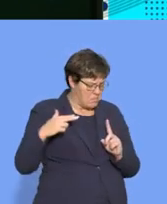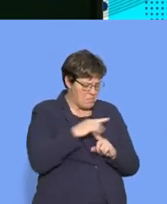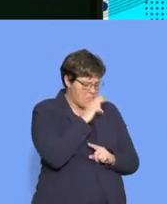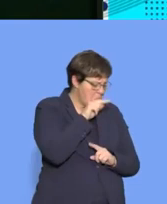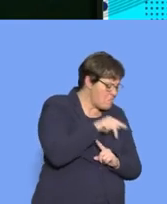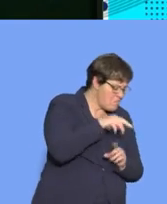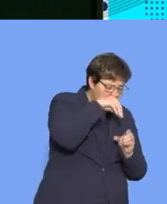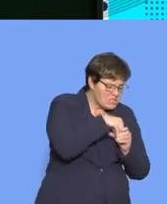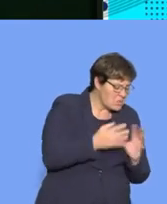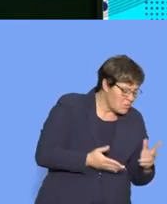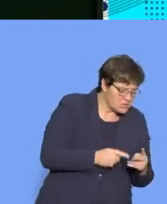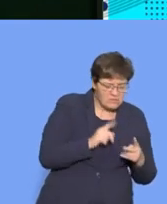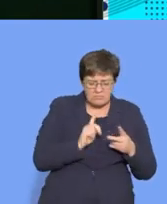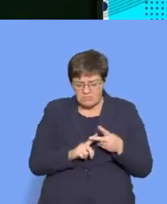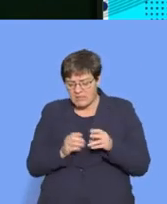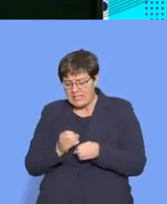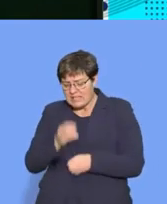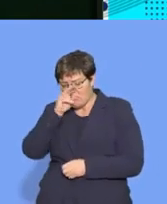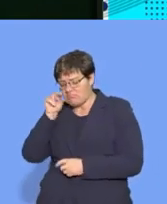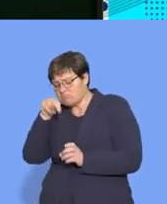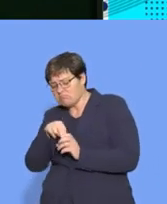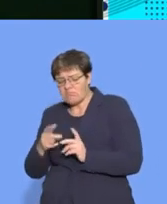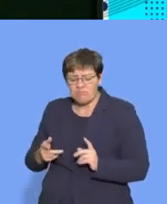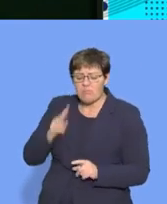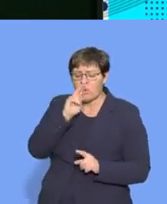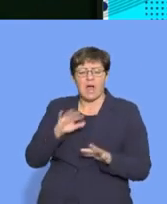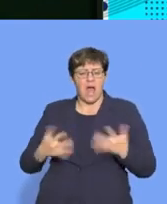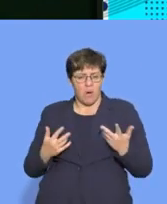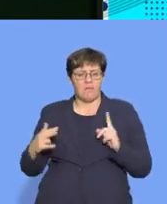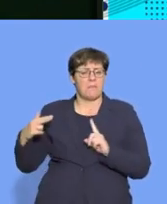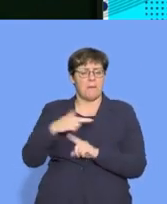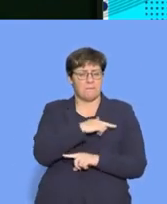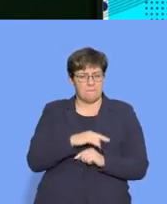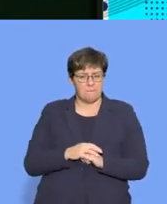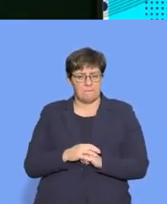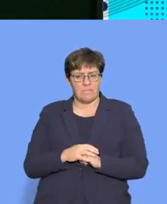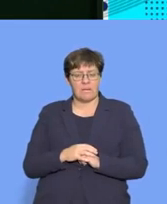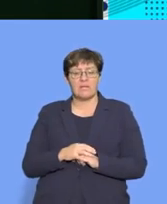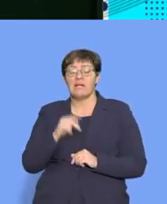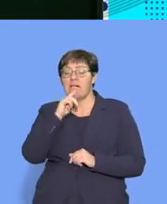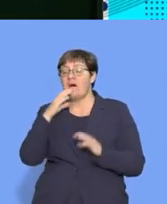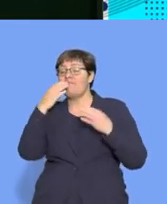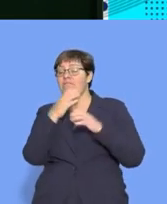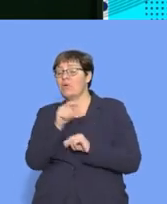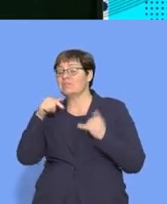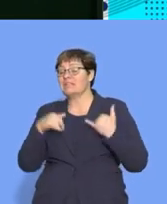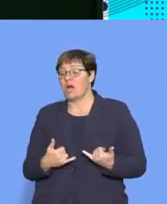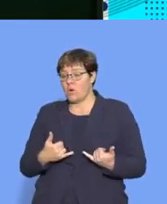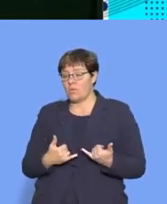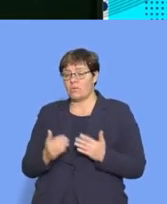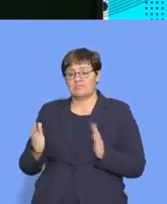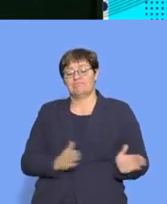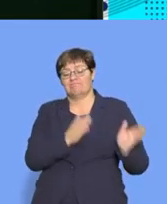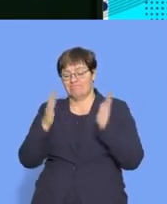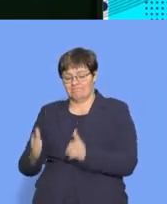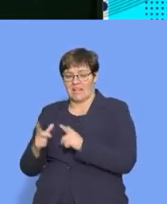open. We've looked at what does a stem look like if you cut it open. And the focus of this